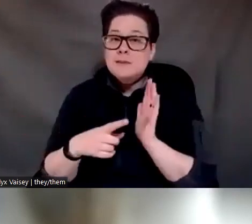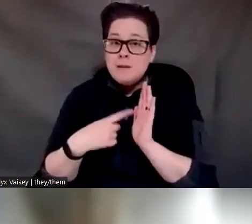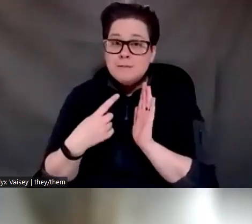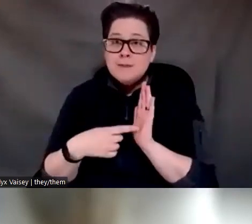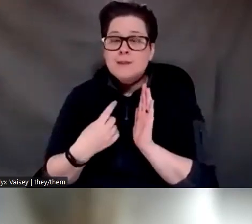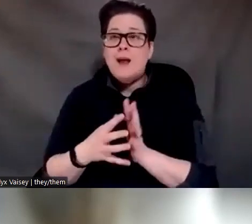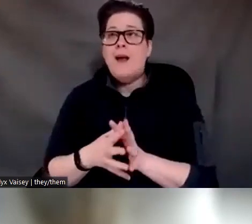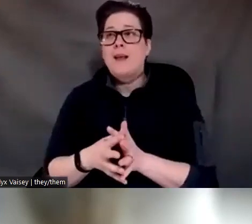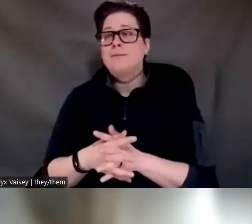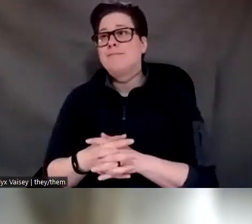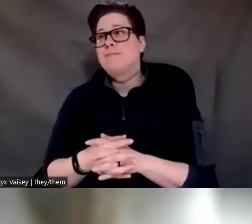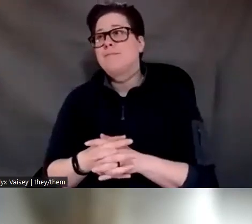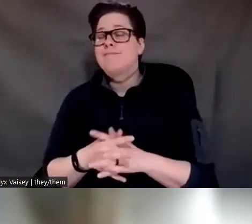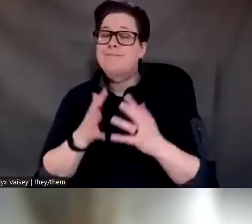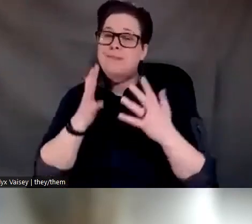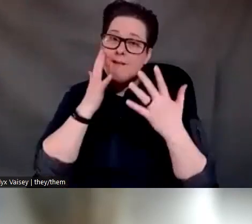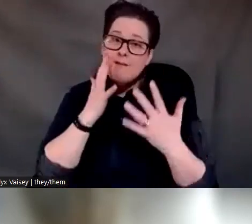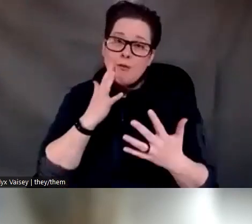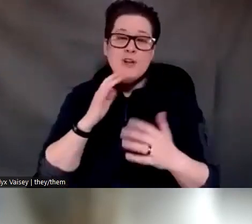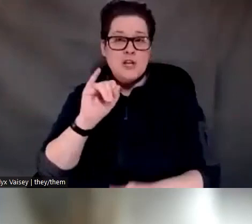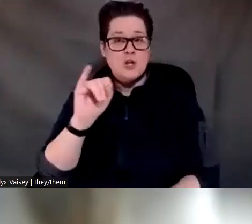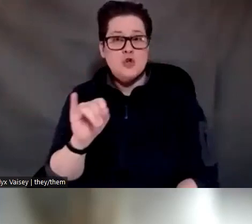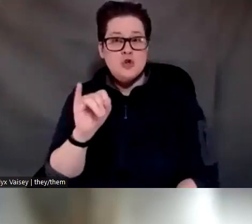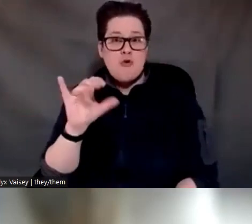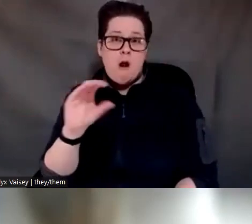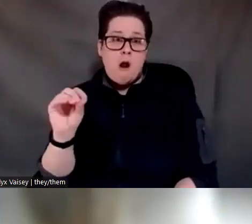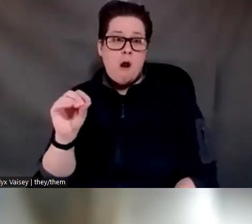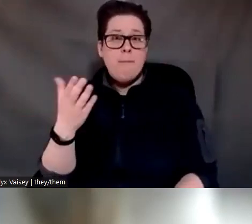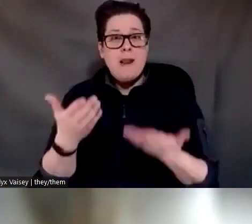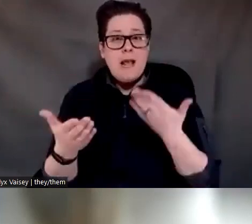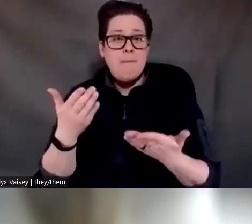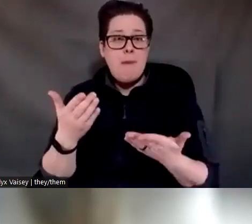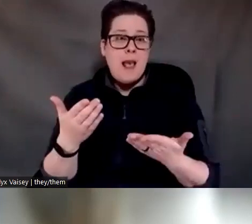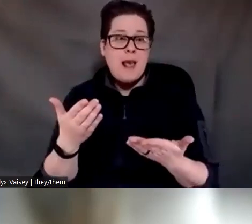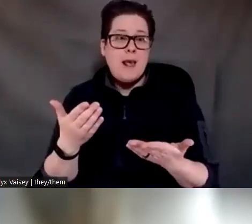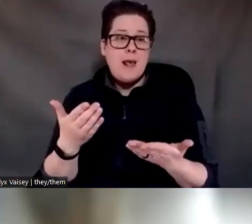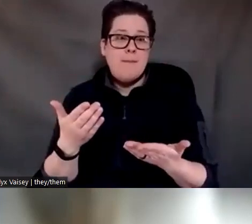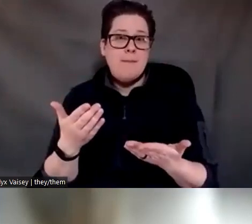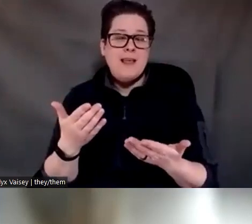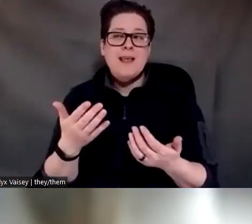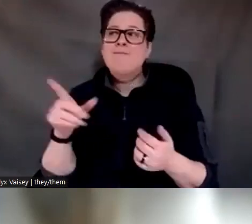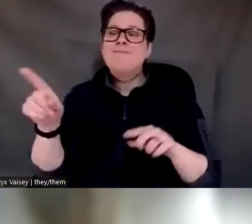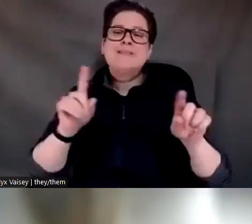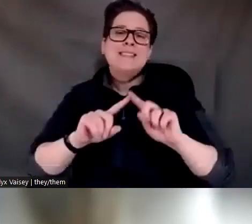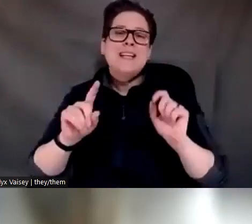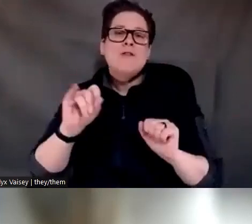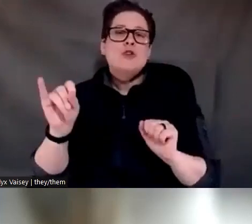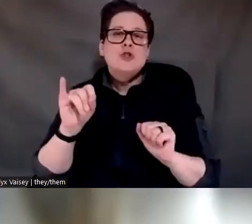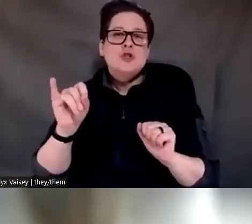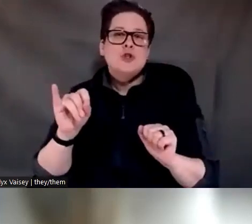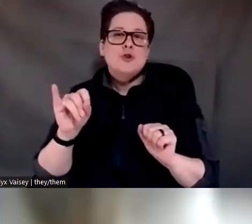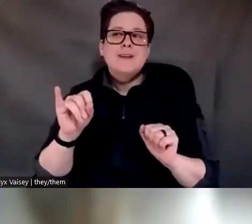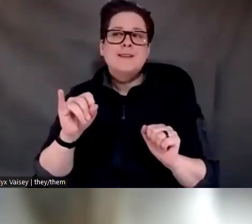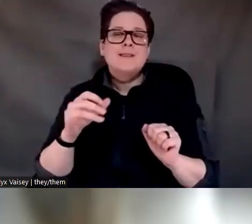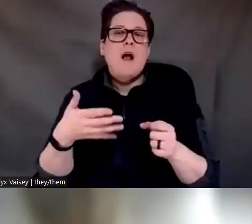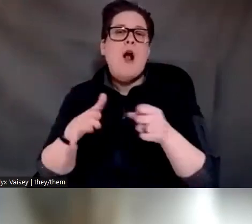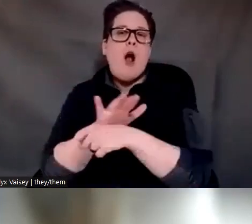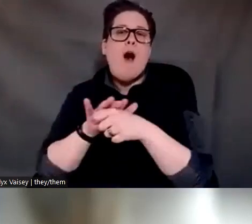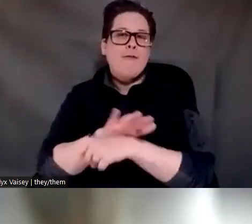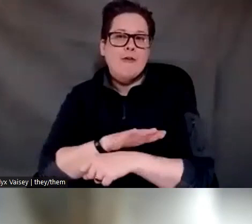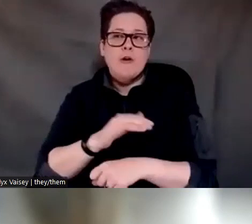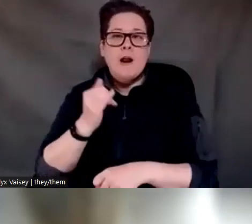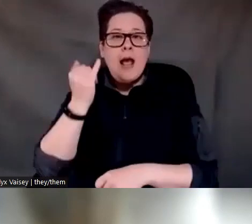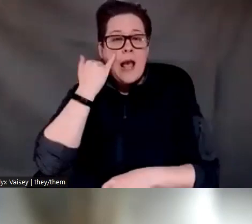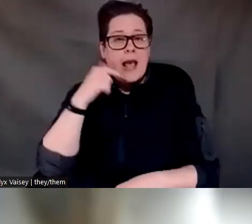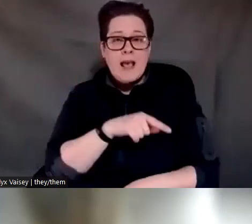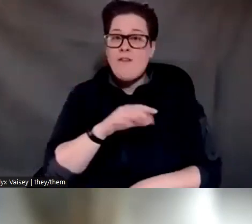sometimes, unfortunately, insurances may cover it differently, a colonoscopy, if you're doing it for a positive FIT